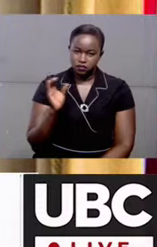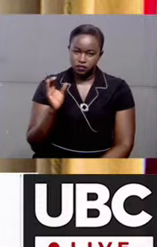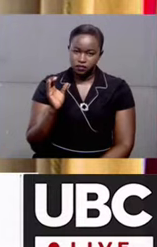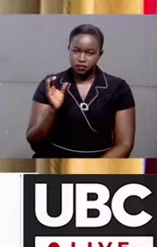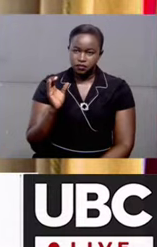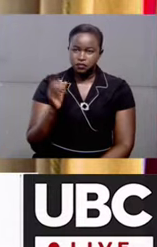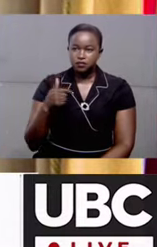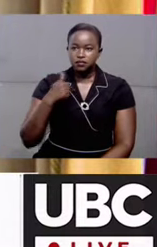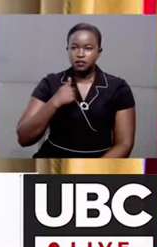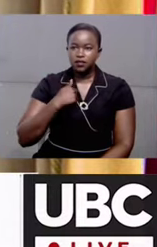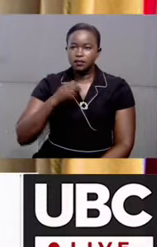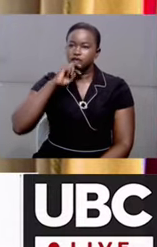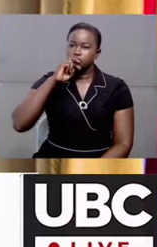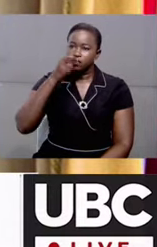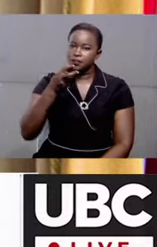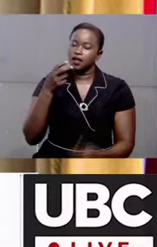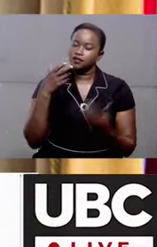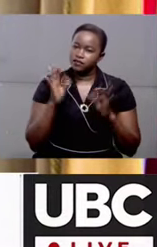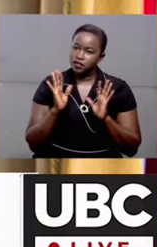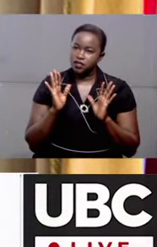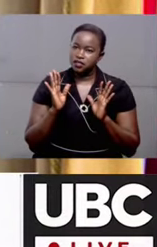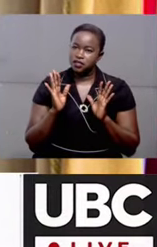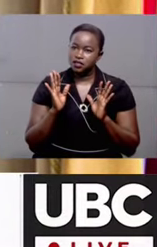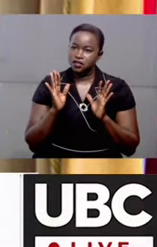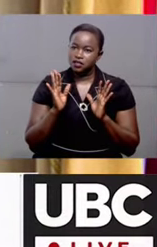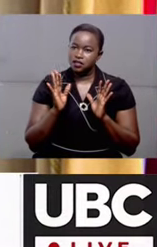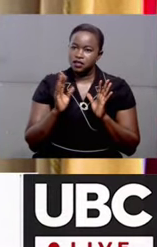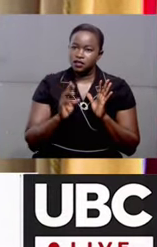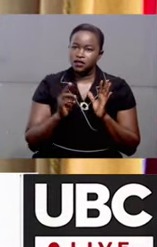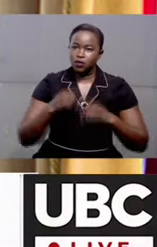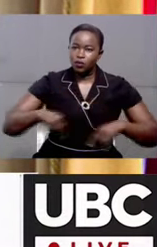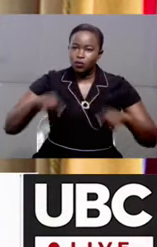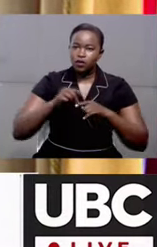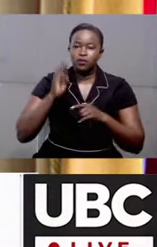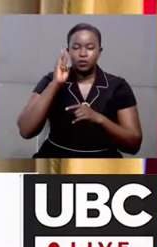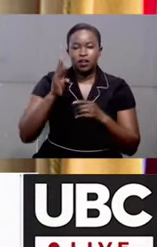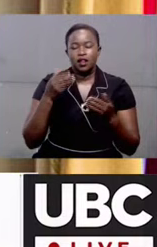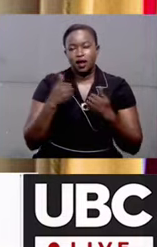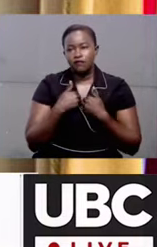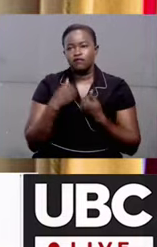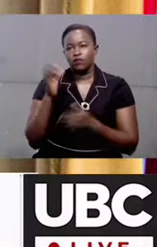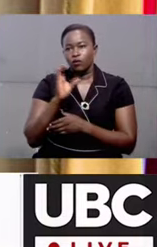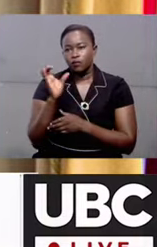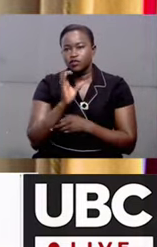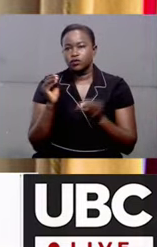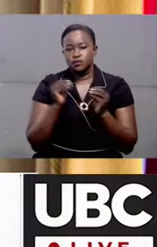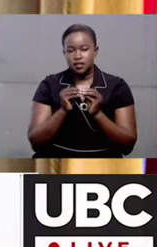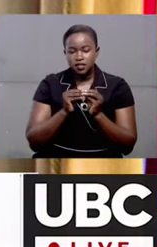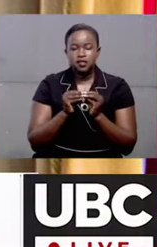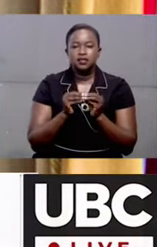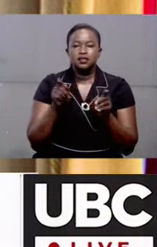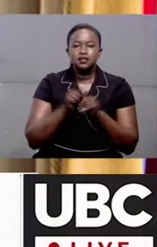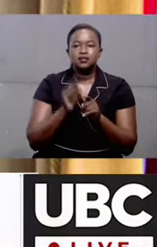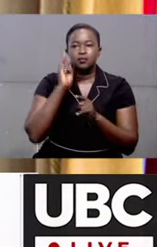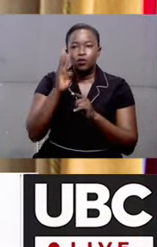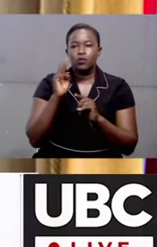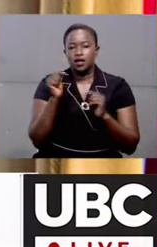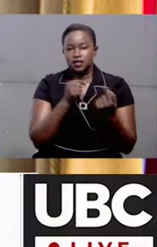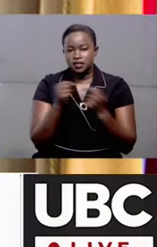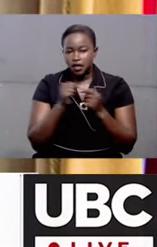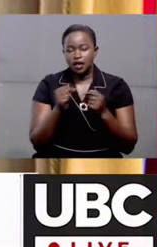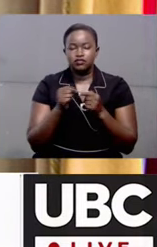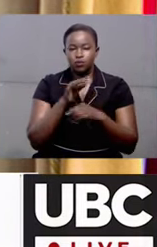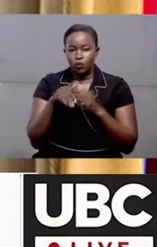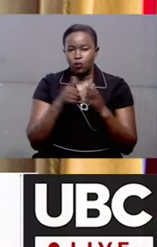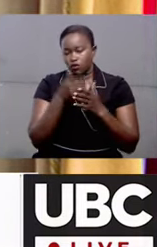I replied, we will have the commission meeting and we'll discuss those things and come